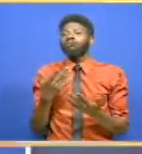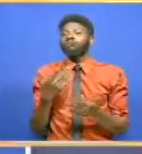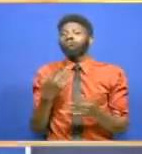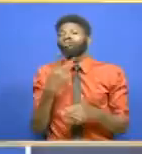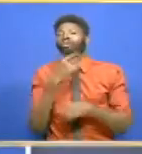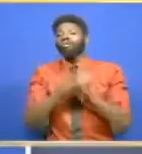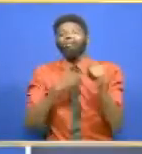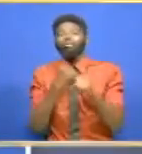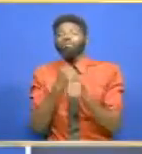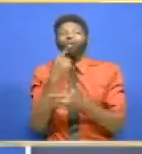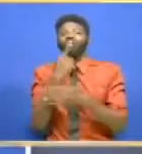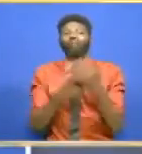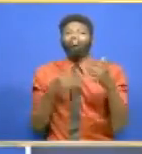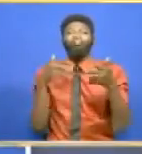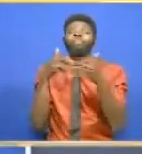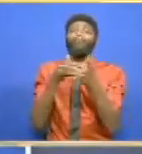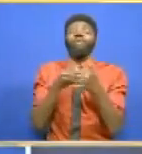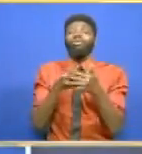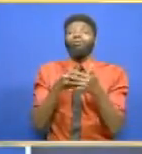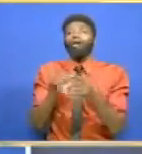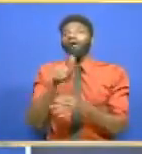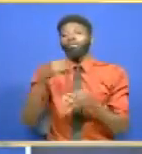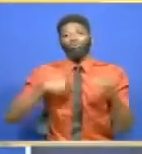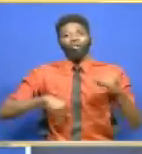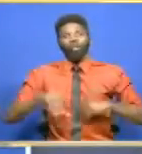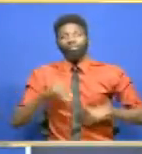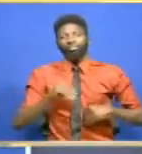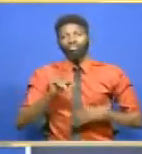KEMSA from happening with the BBI?